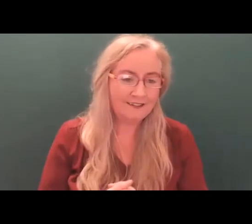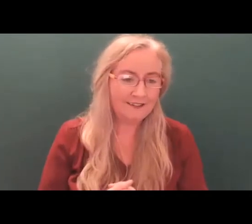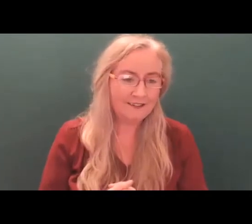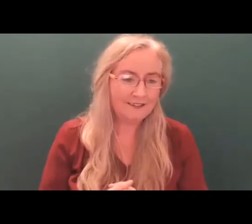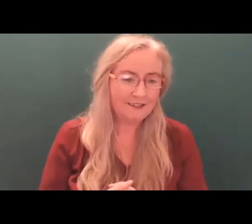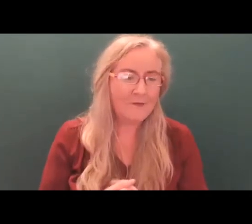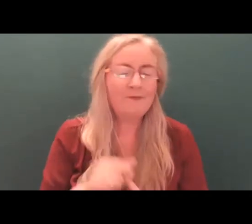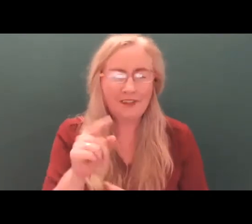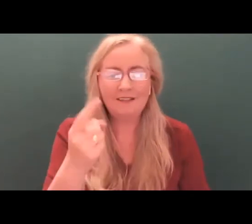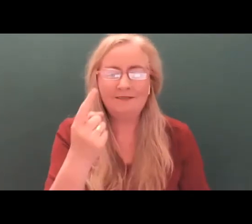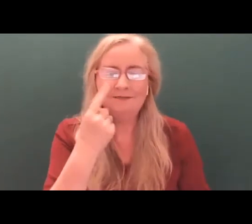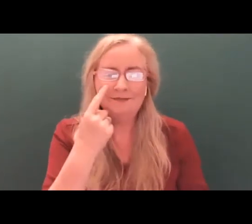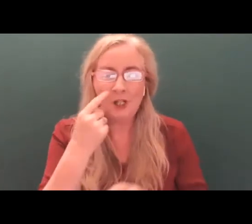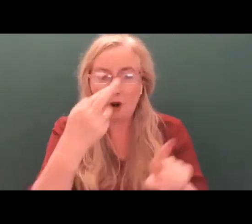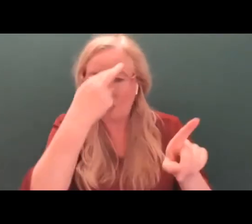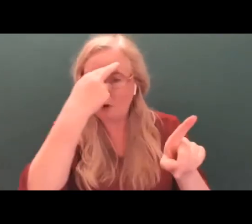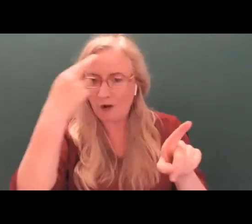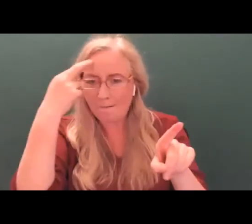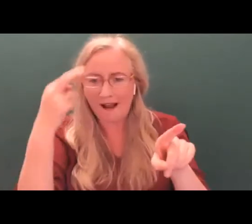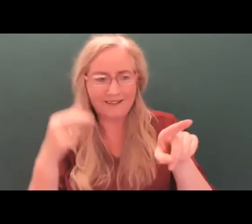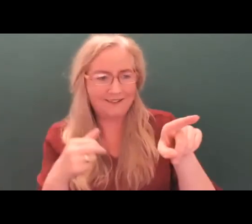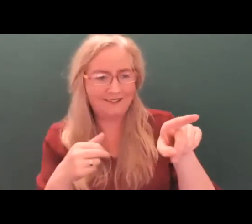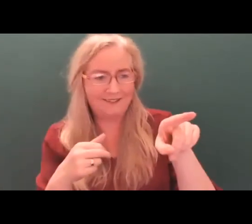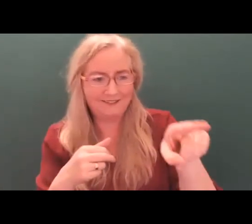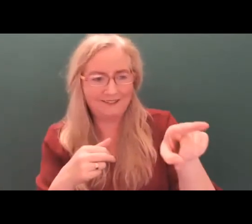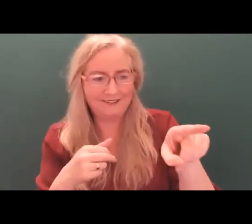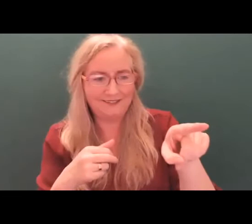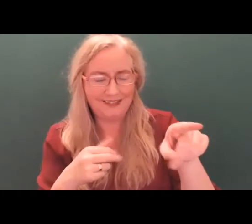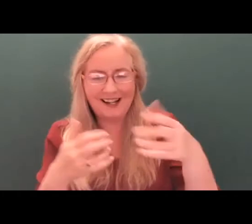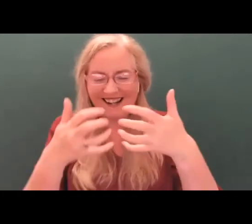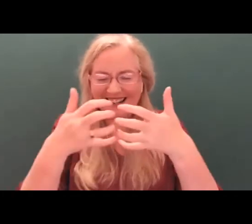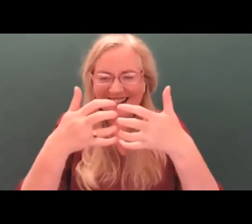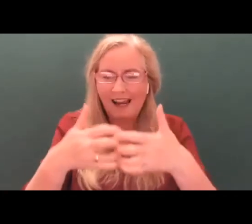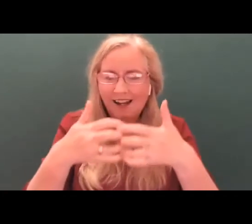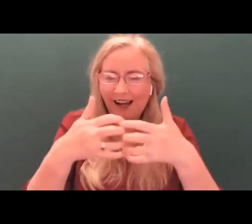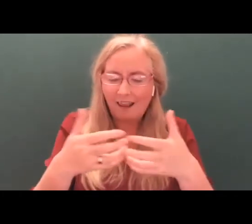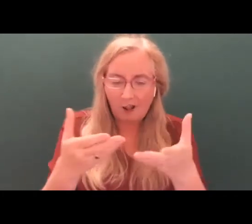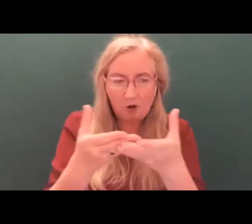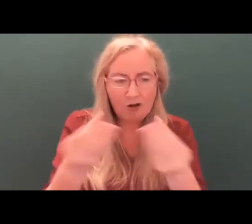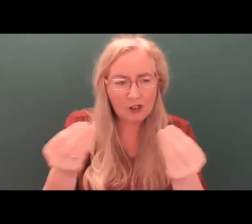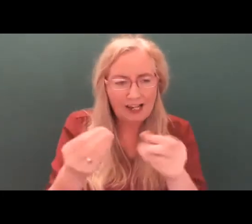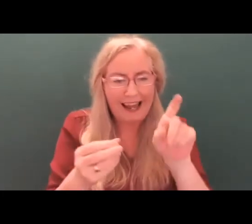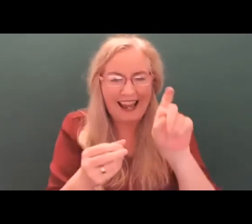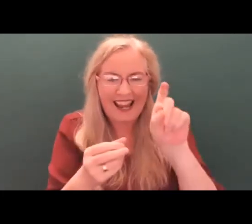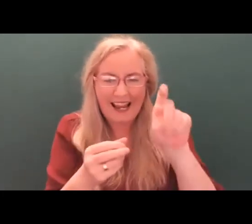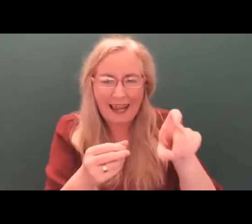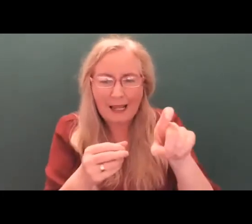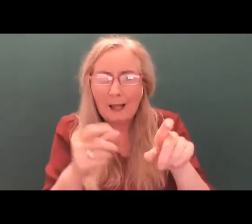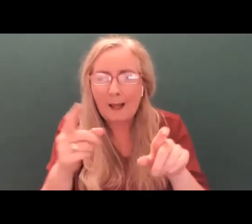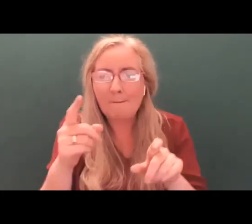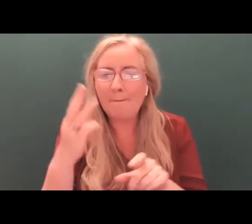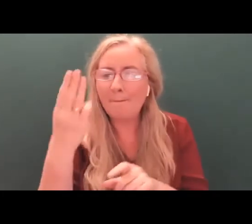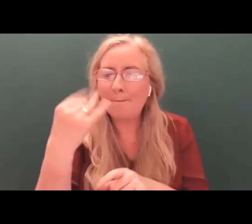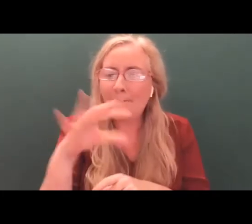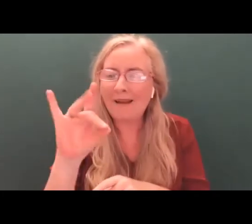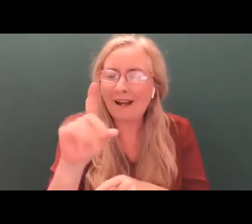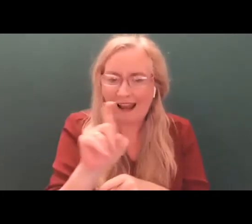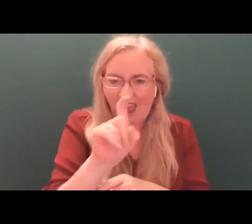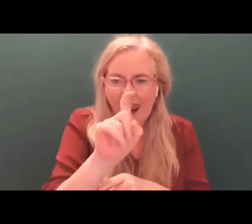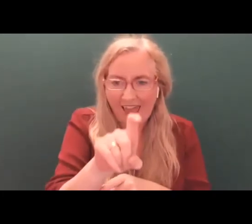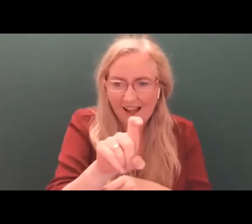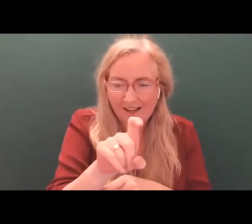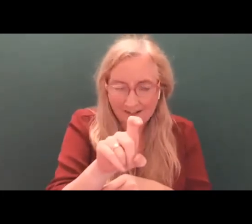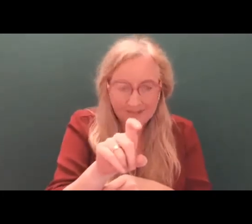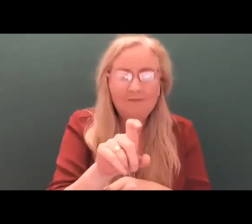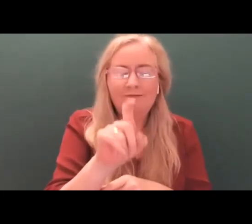And I just remind you that that's where they are. So you go back to the technical resources and you just click those pink links then to download the